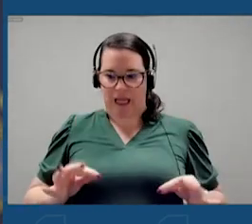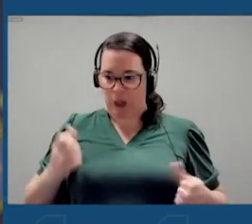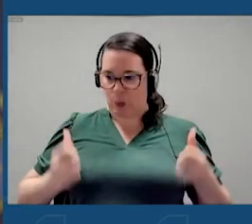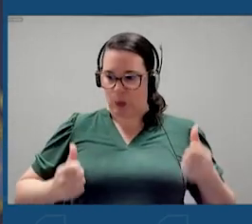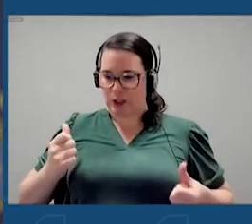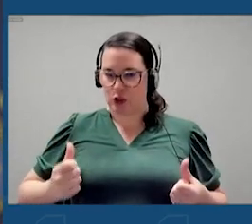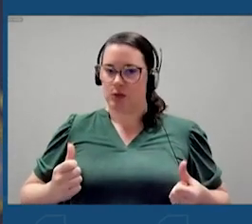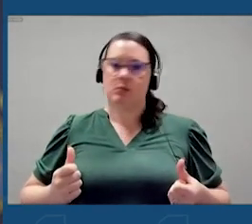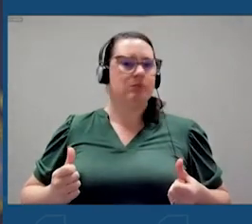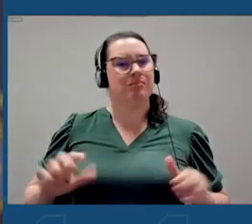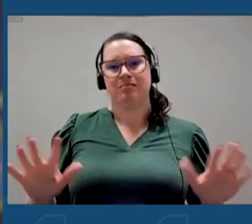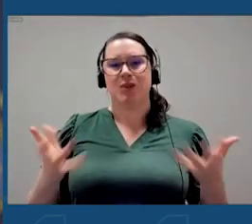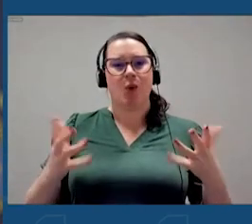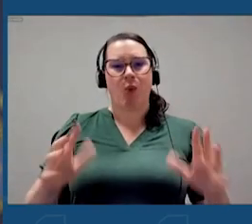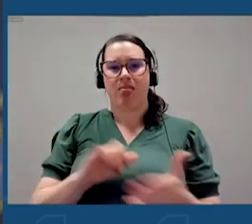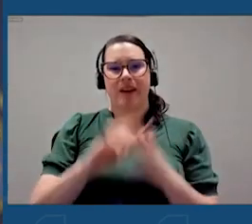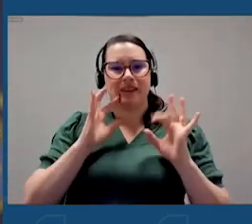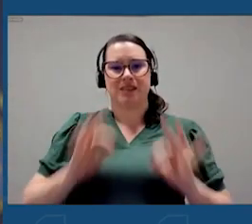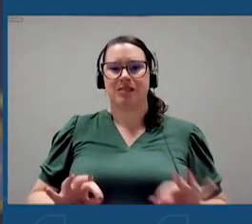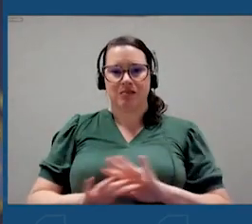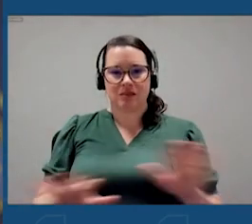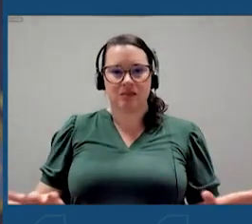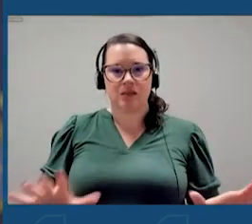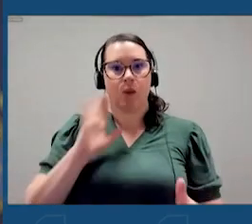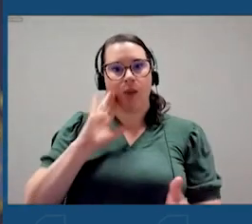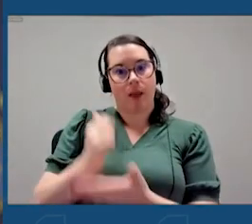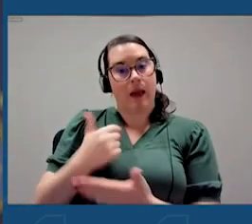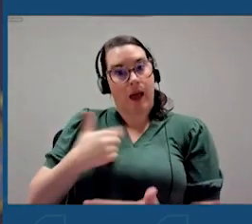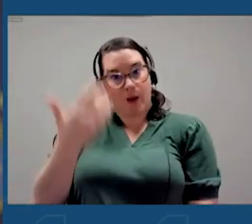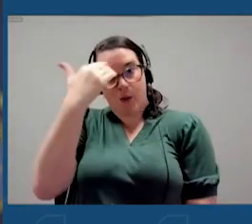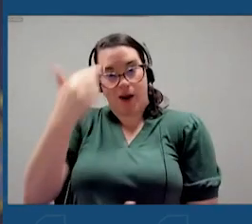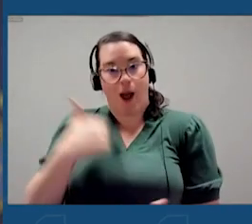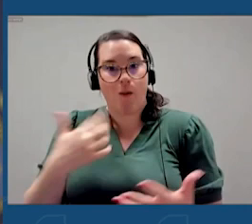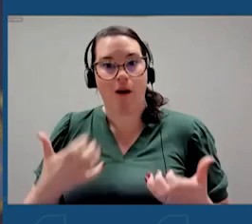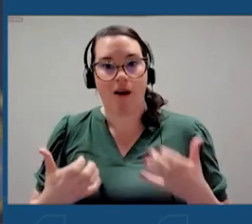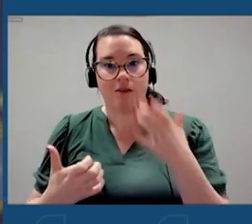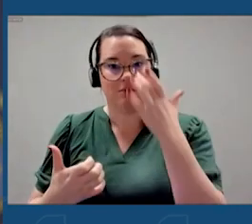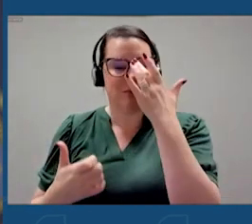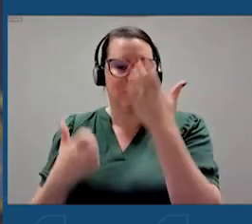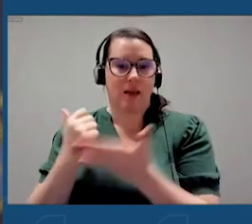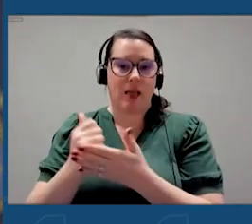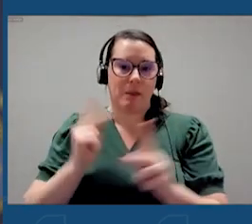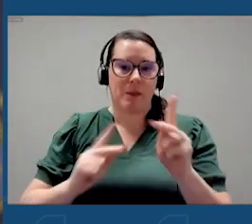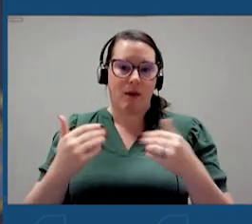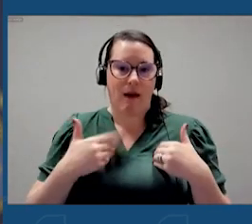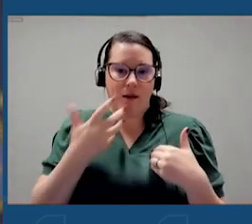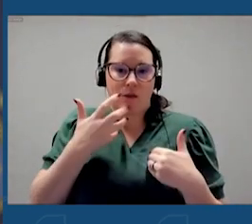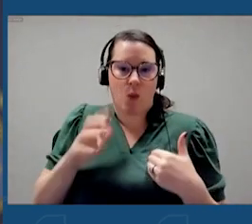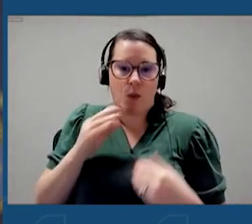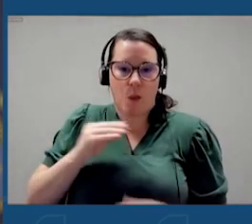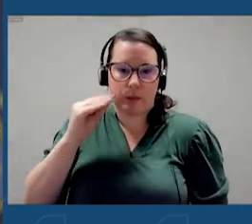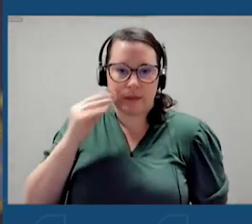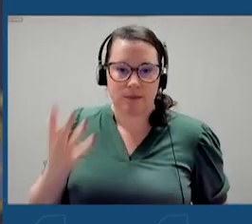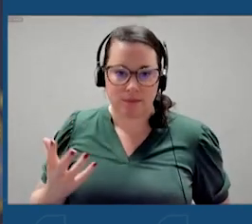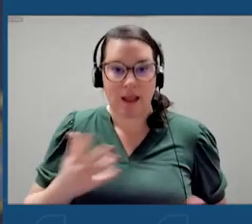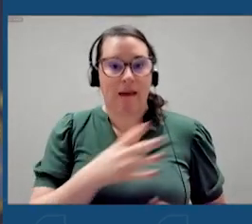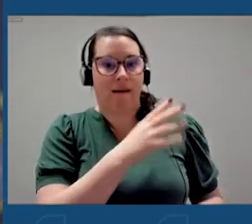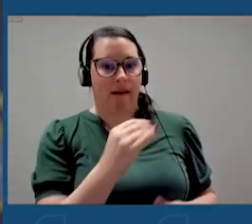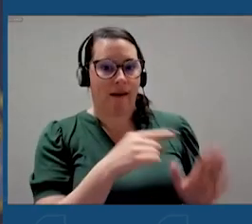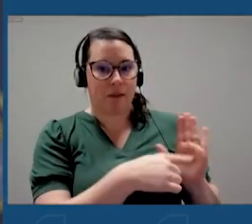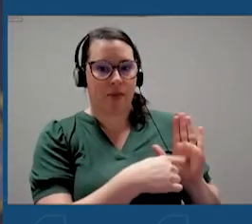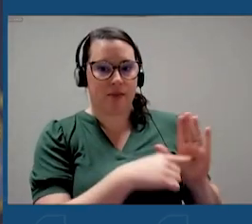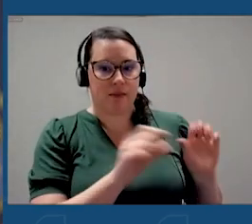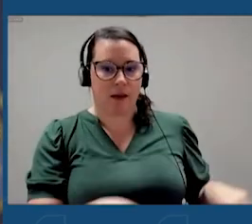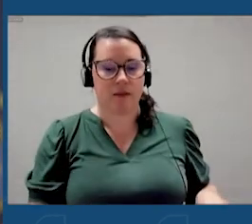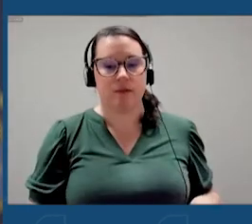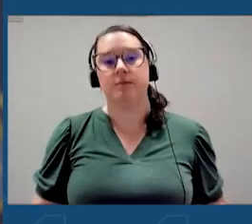homes? I know what I want. And lastly, we talked about just more money in their